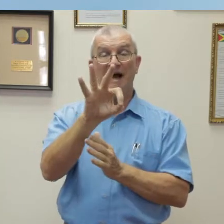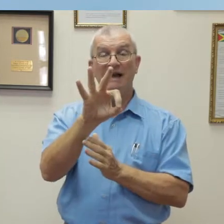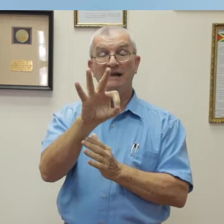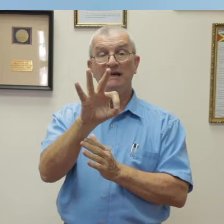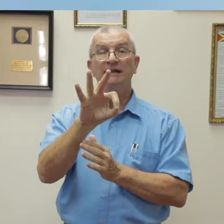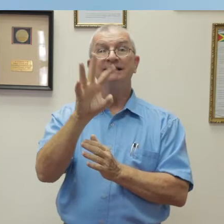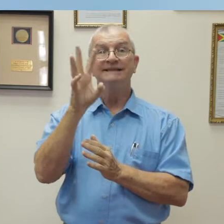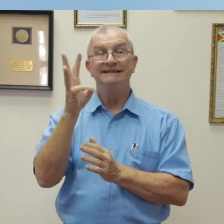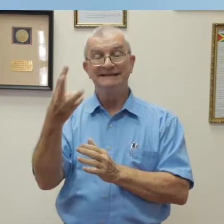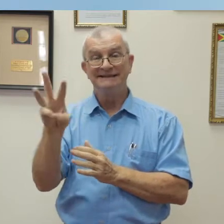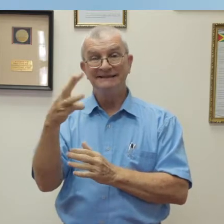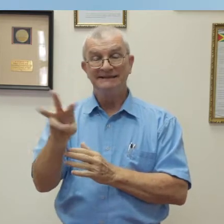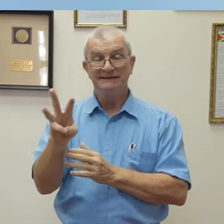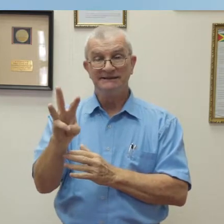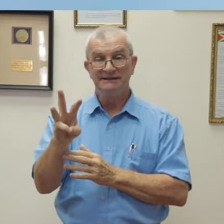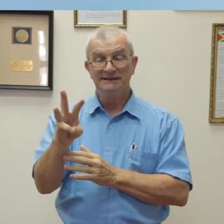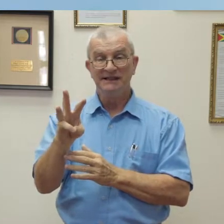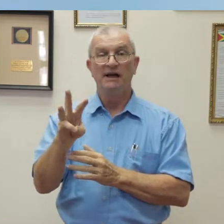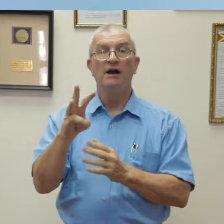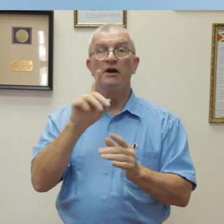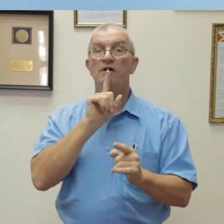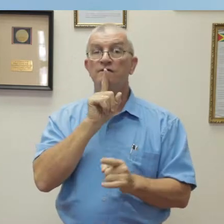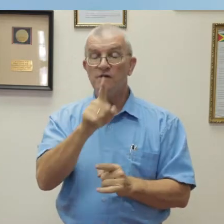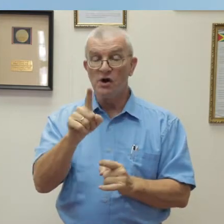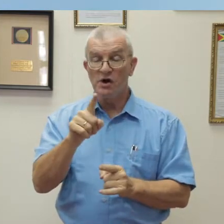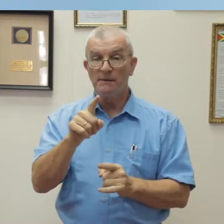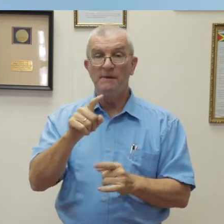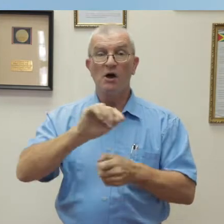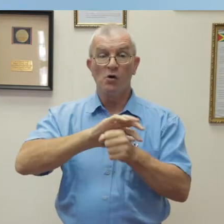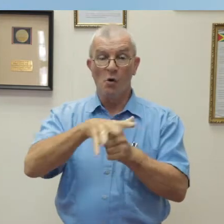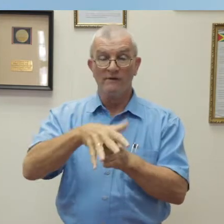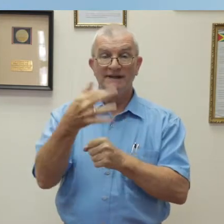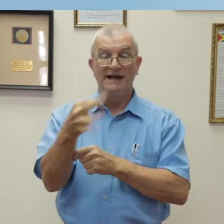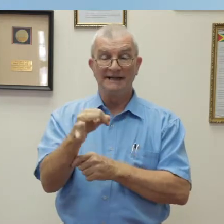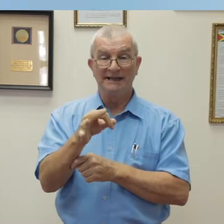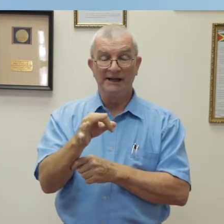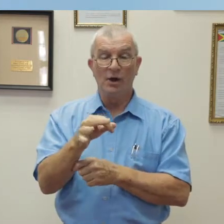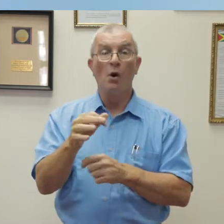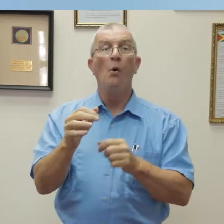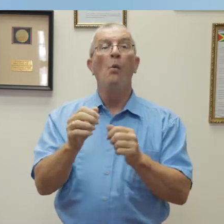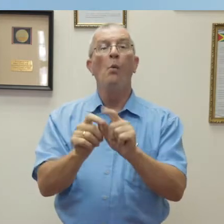1,914,916 confirmed cases, with